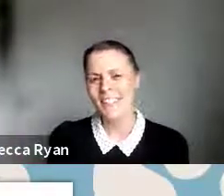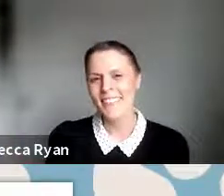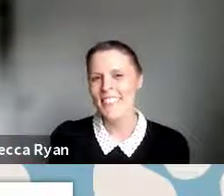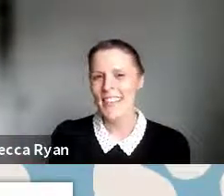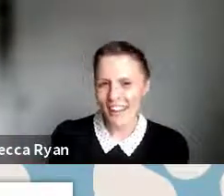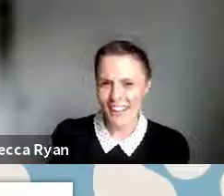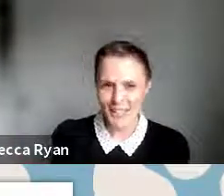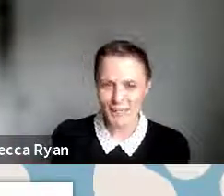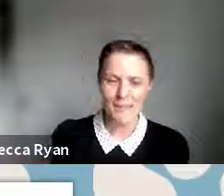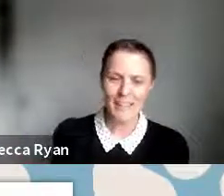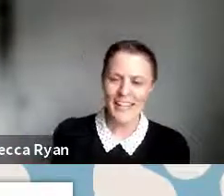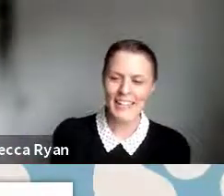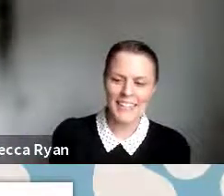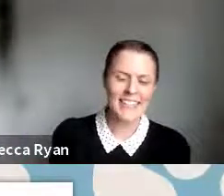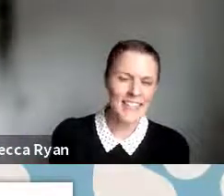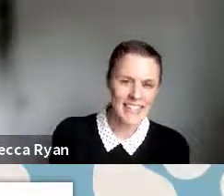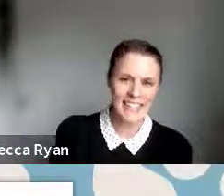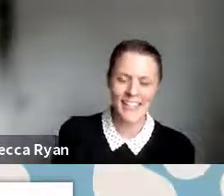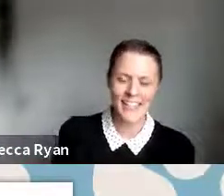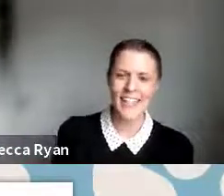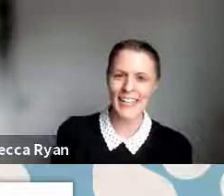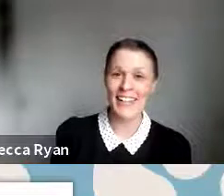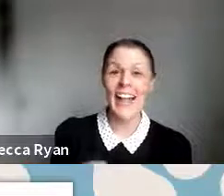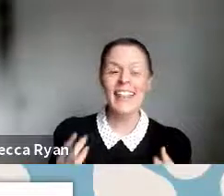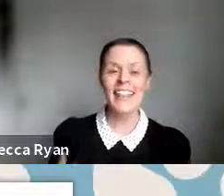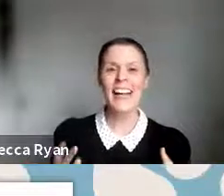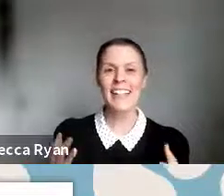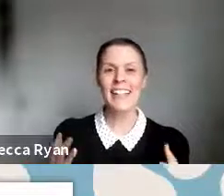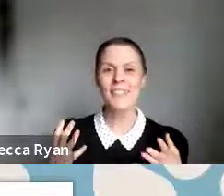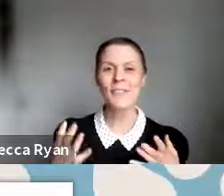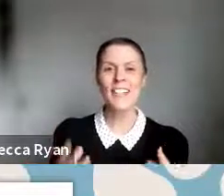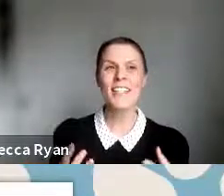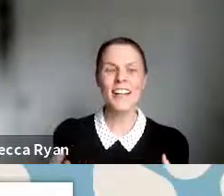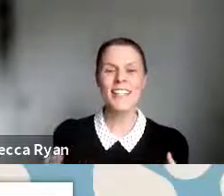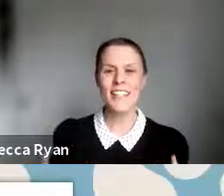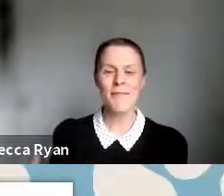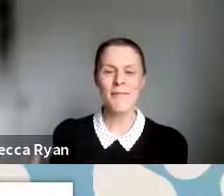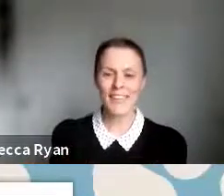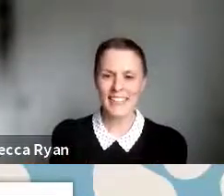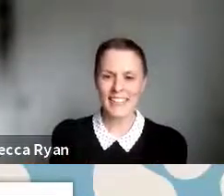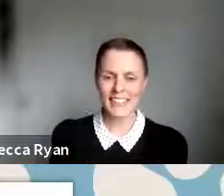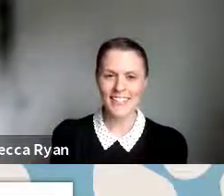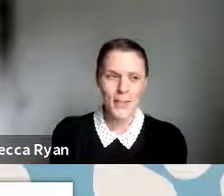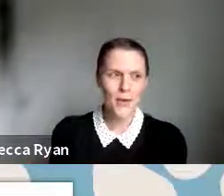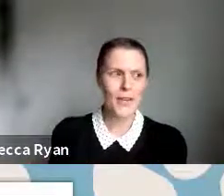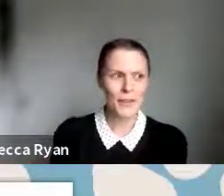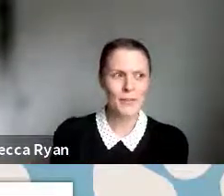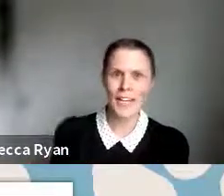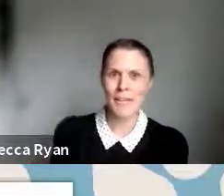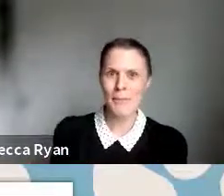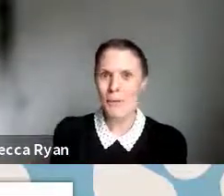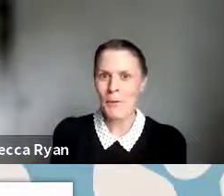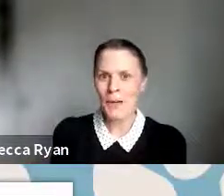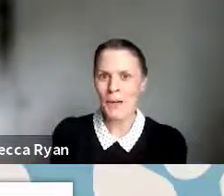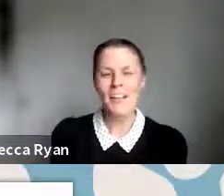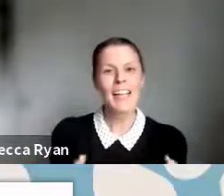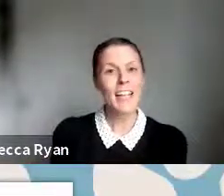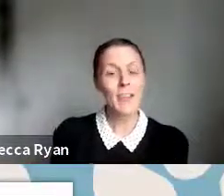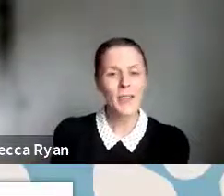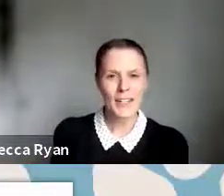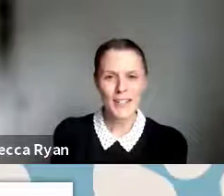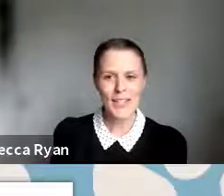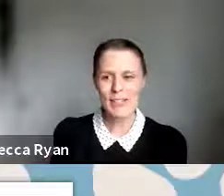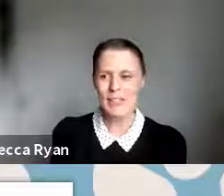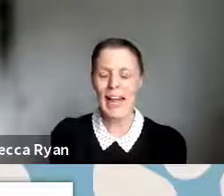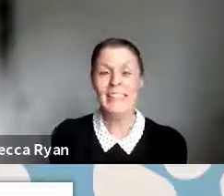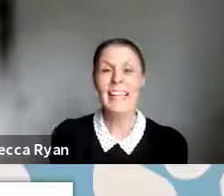polio, entire US population since 1979. That is one of the greatest things about vaccinations. You don't hear anyone getting polio in